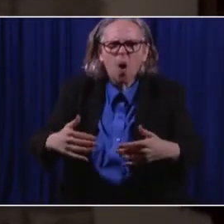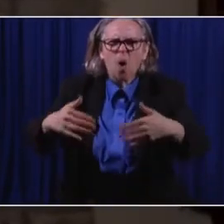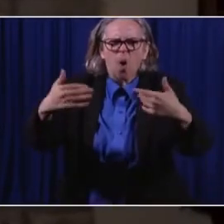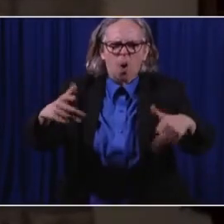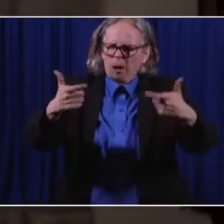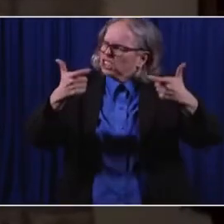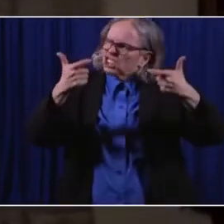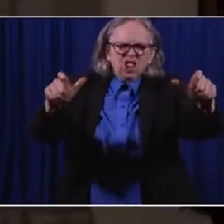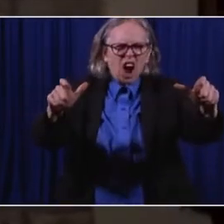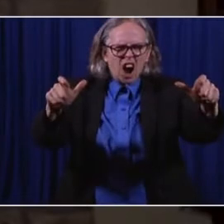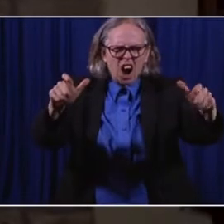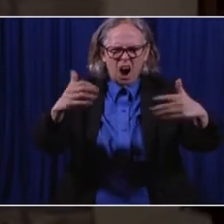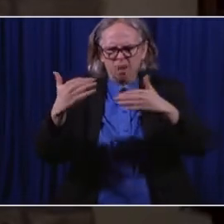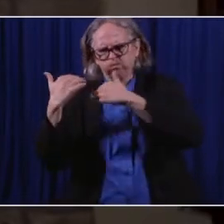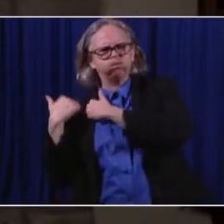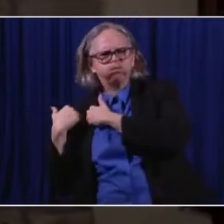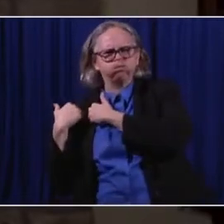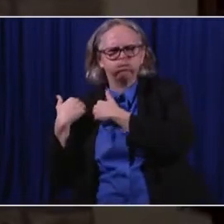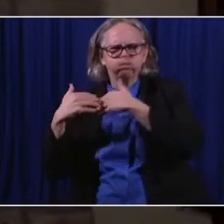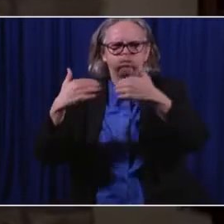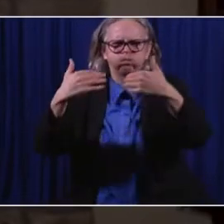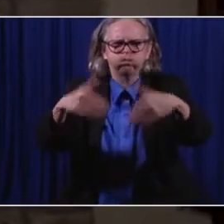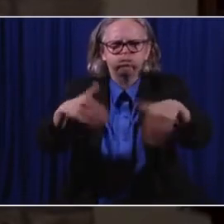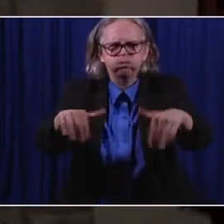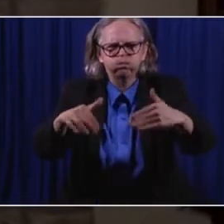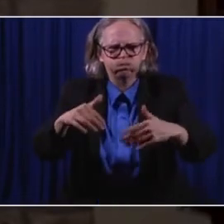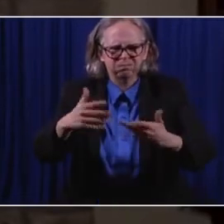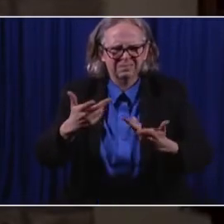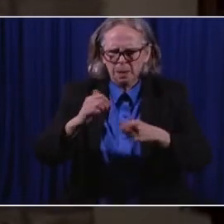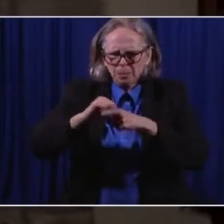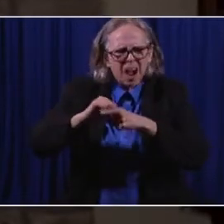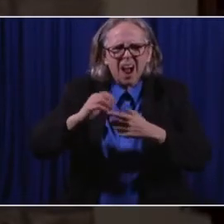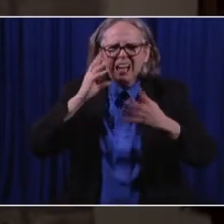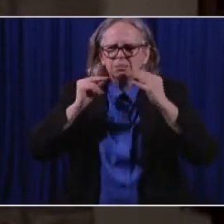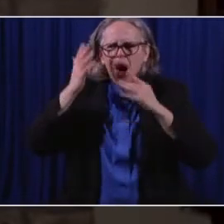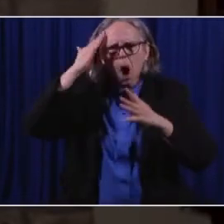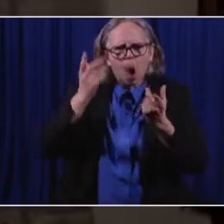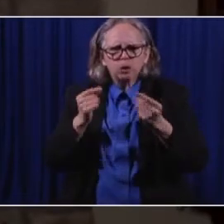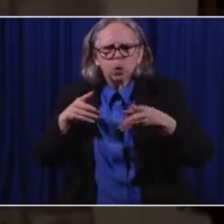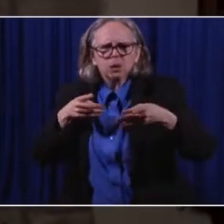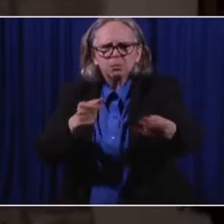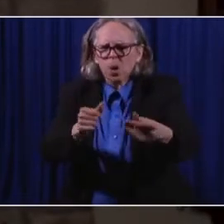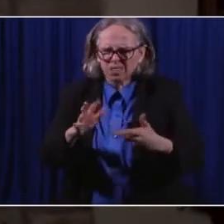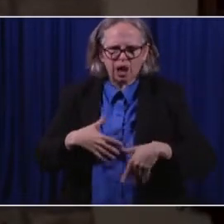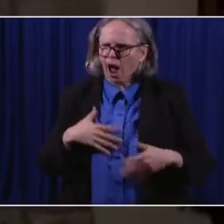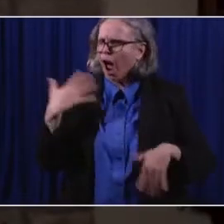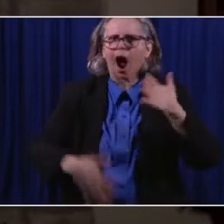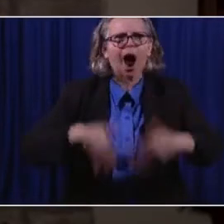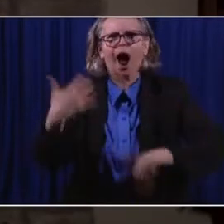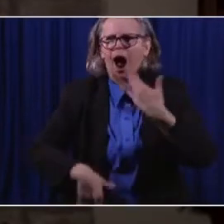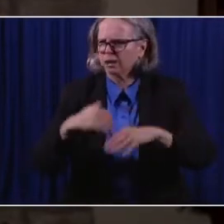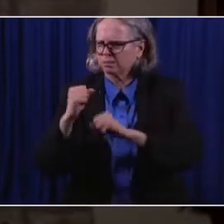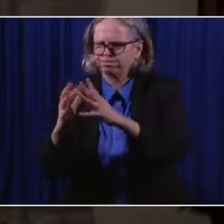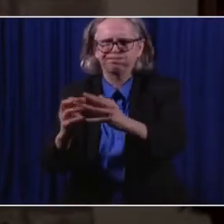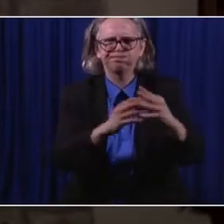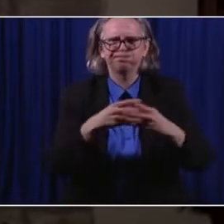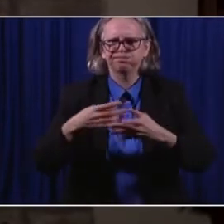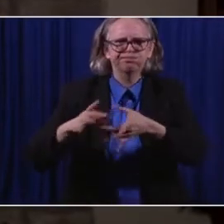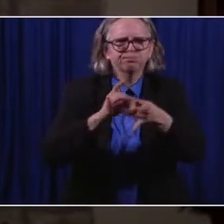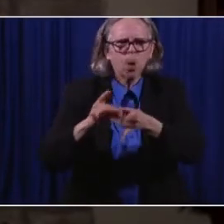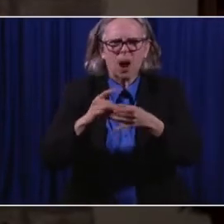been no dry run for it, and we got to go do it. And so I'm just watching numbers,